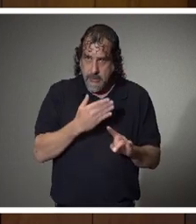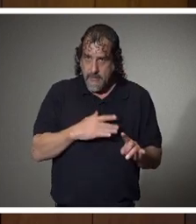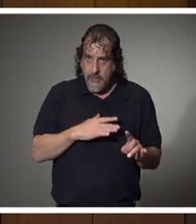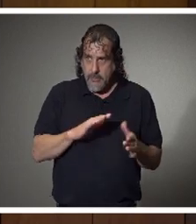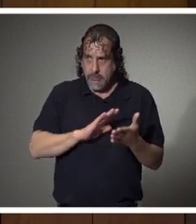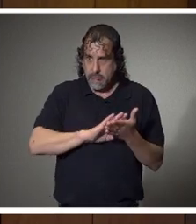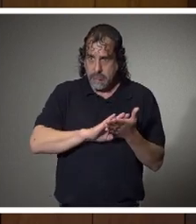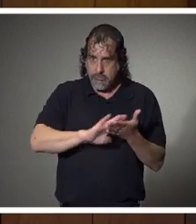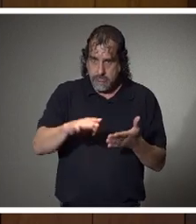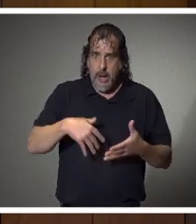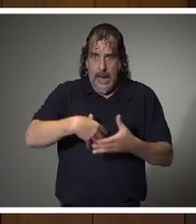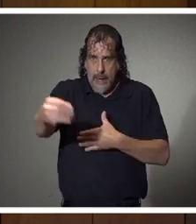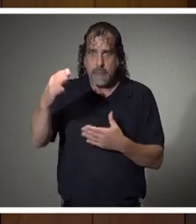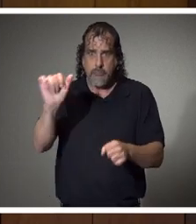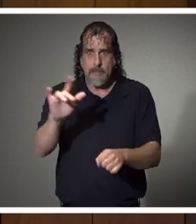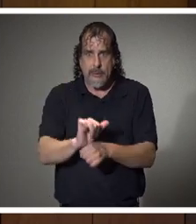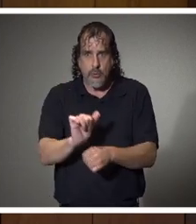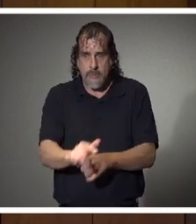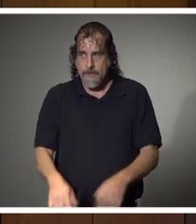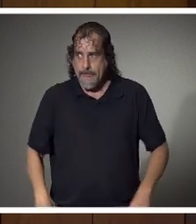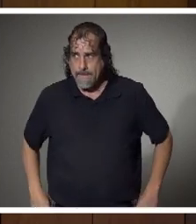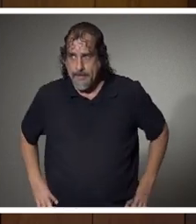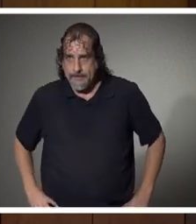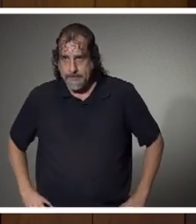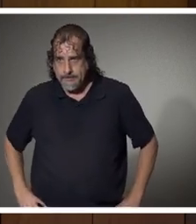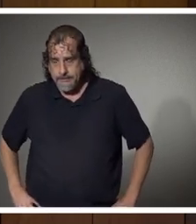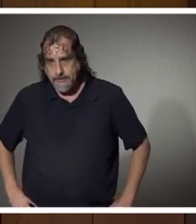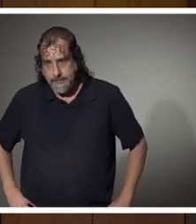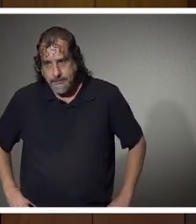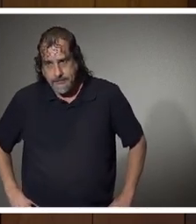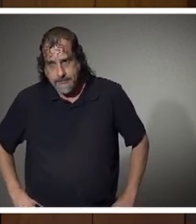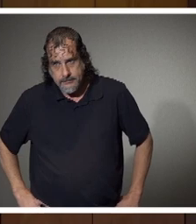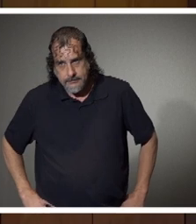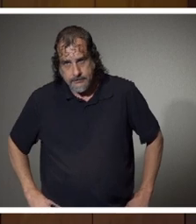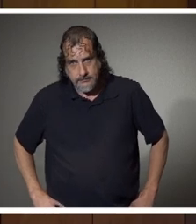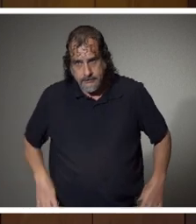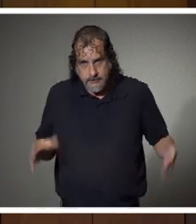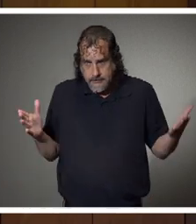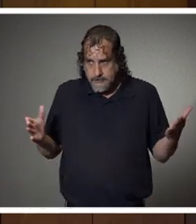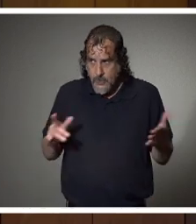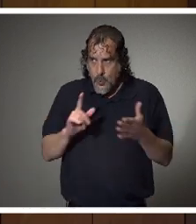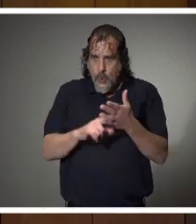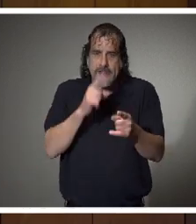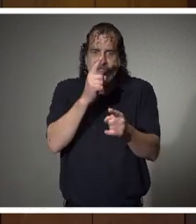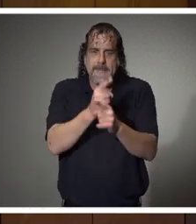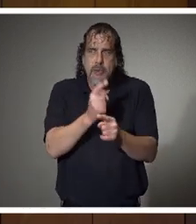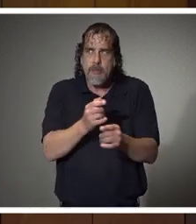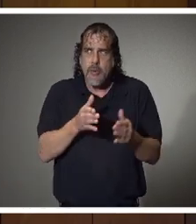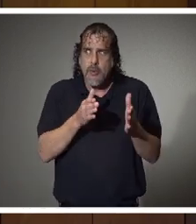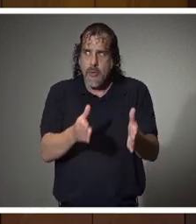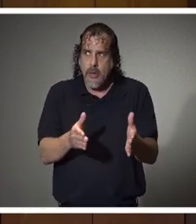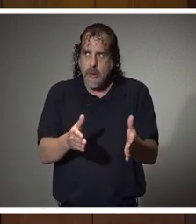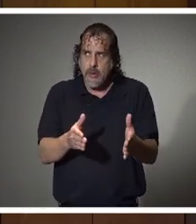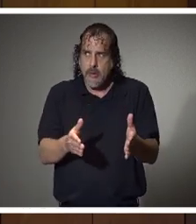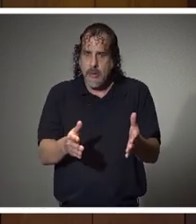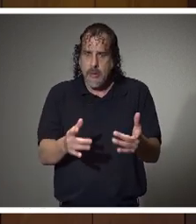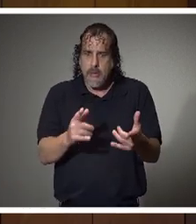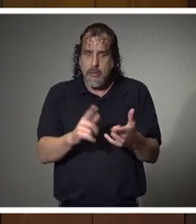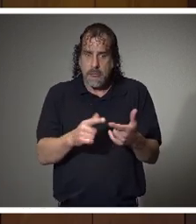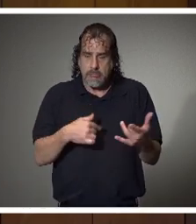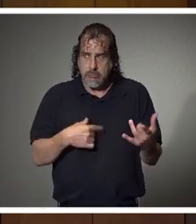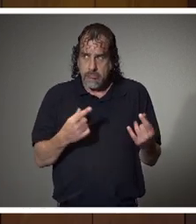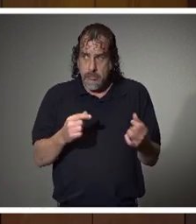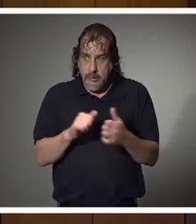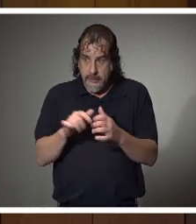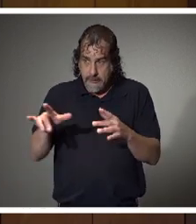being cleared to go back to work and things of that nature. What are the proper channels for folks to be going through if they're doing that? Is it the state